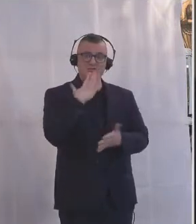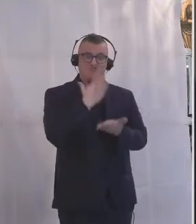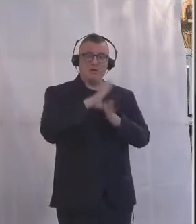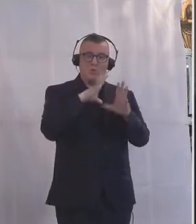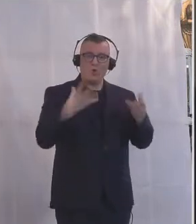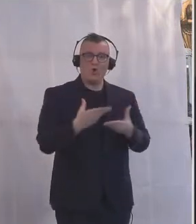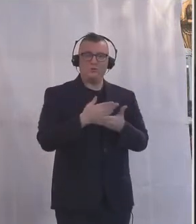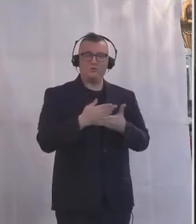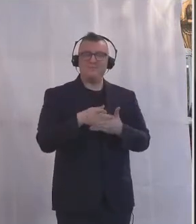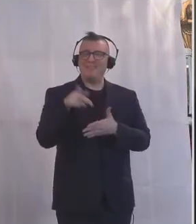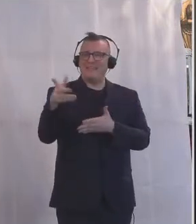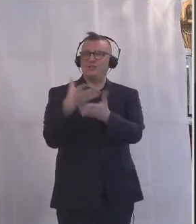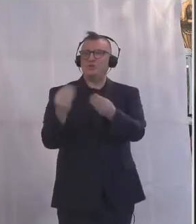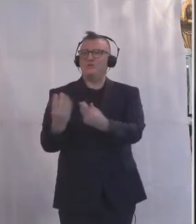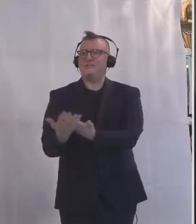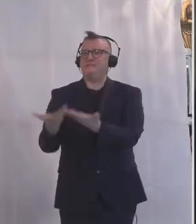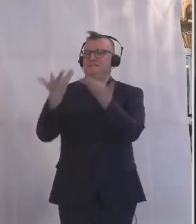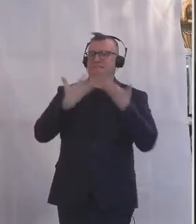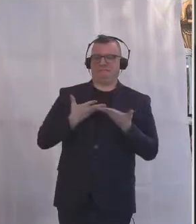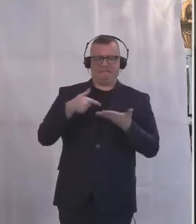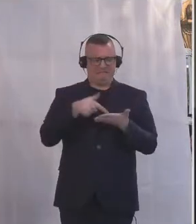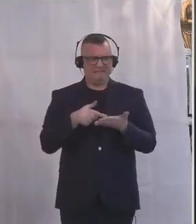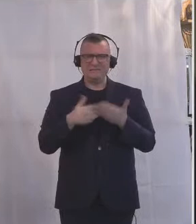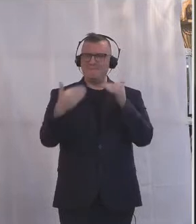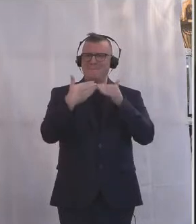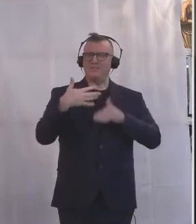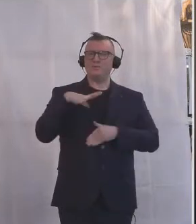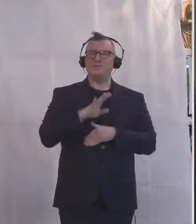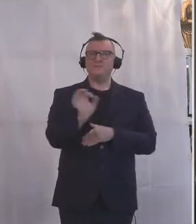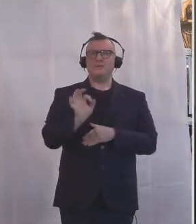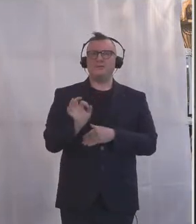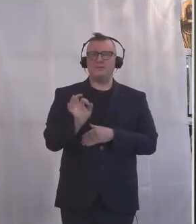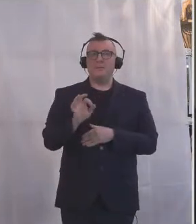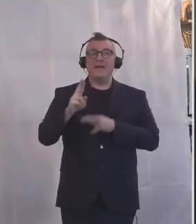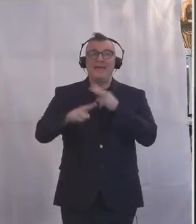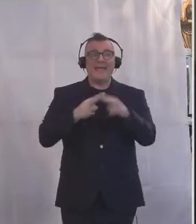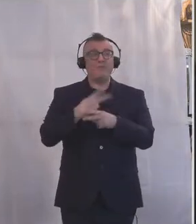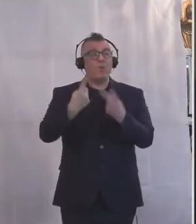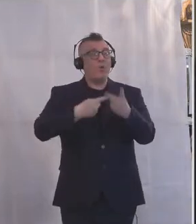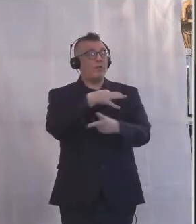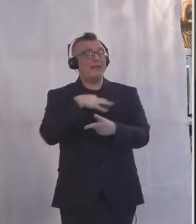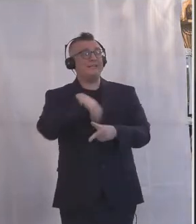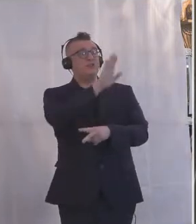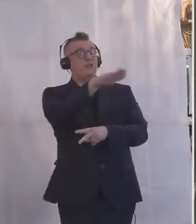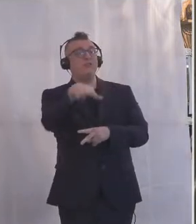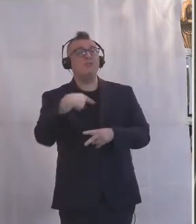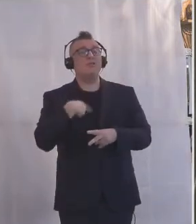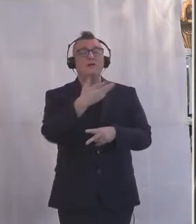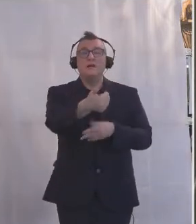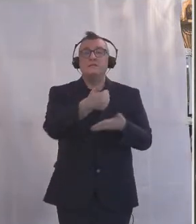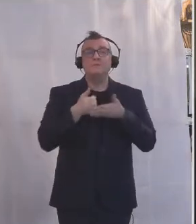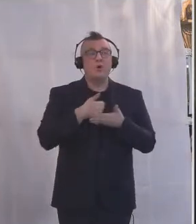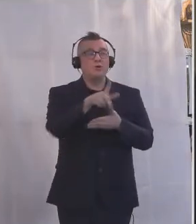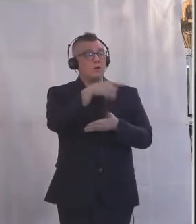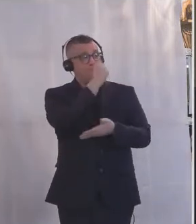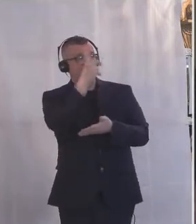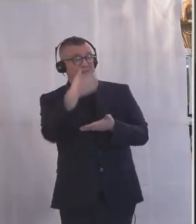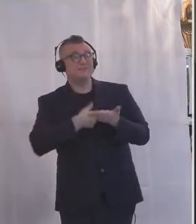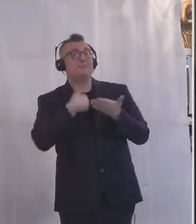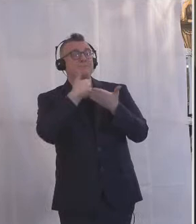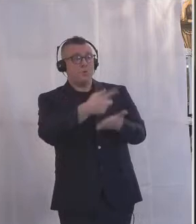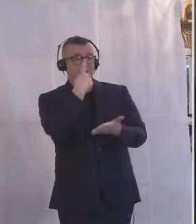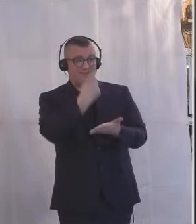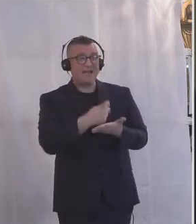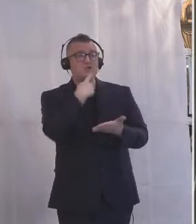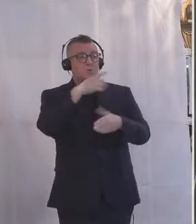are imposed on us that aren't fit for purpose. But if we can actually reach out to other clinicians, find ways of them realising support is available, you can find